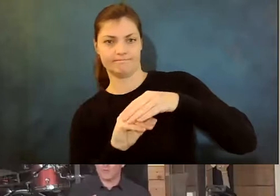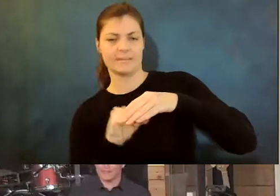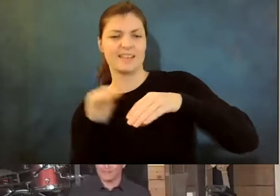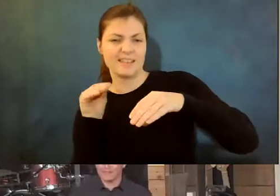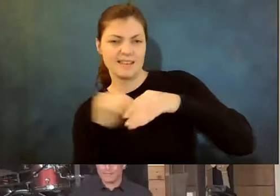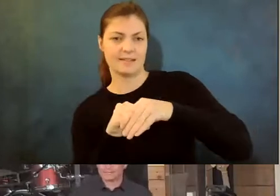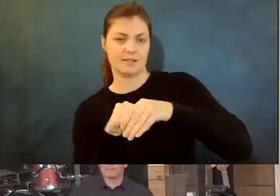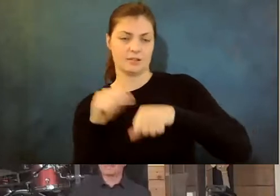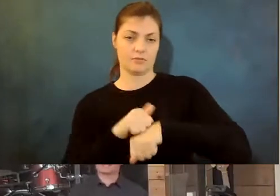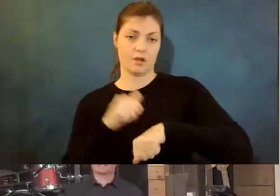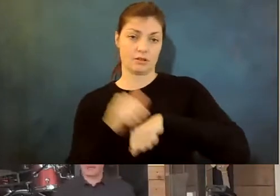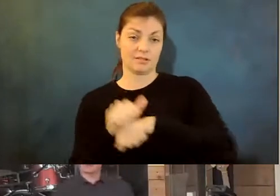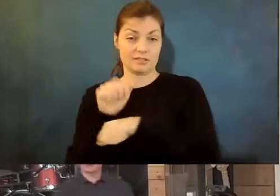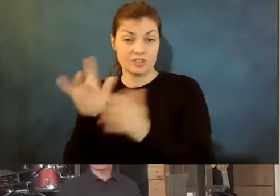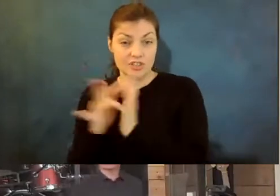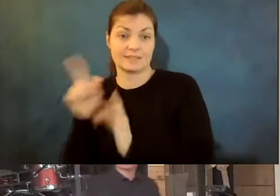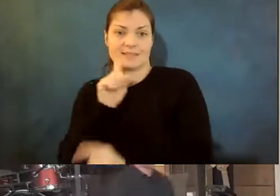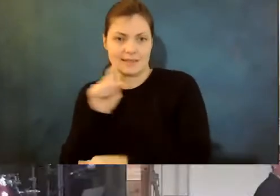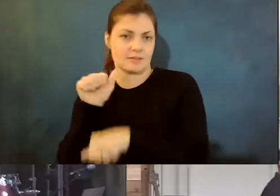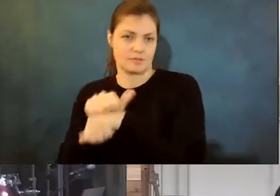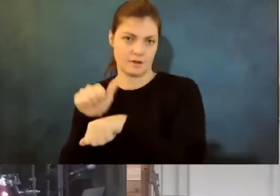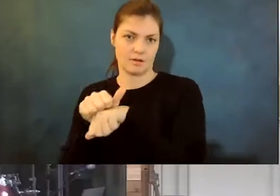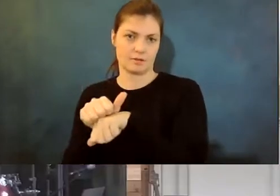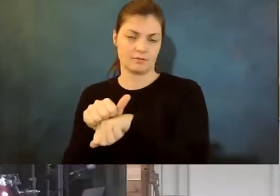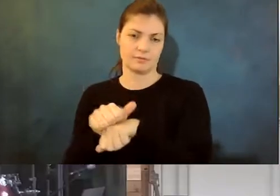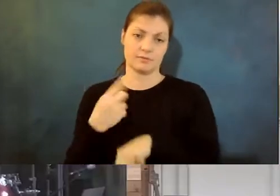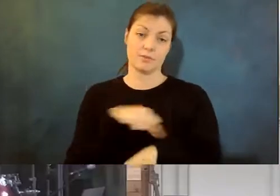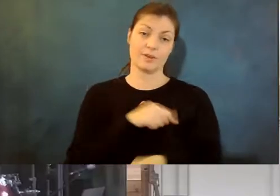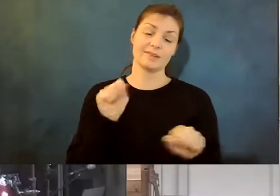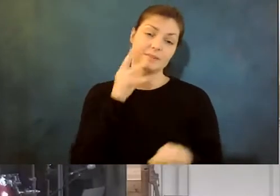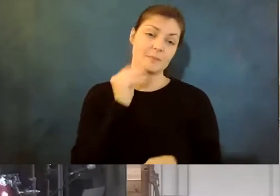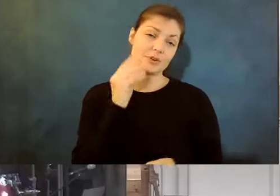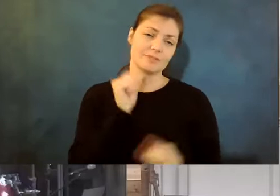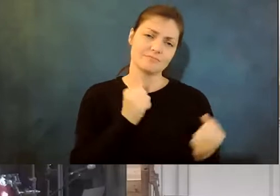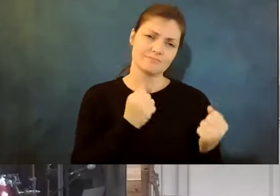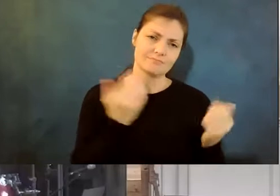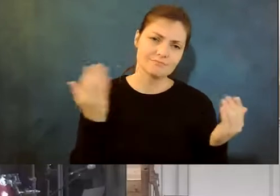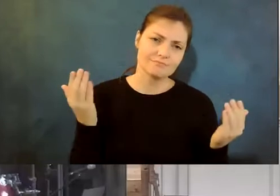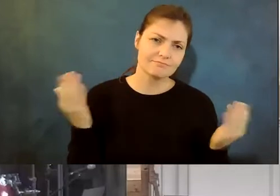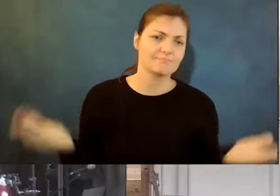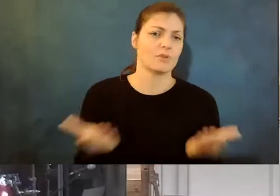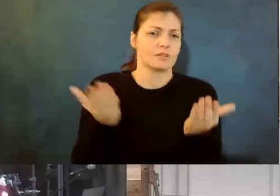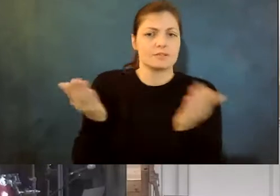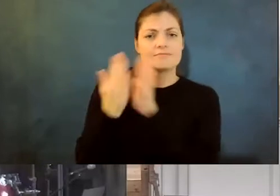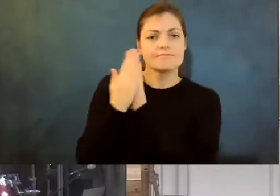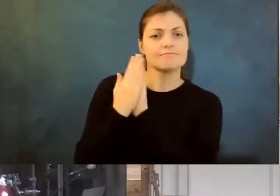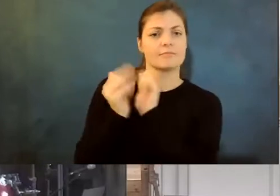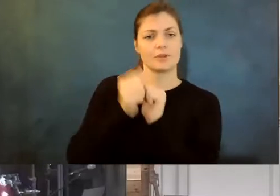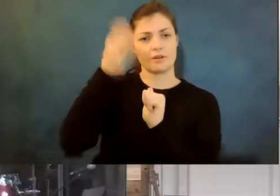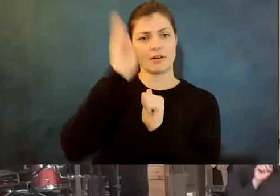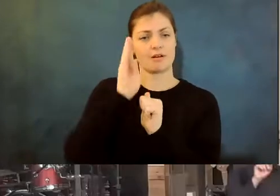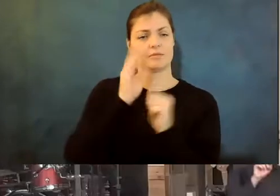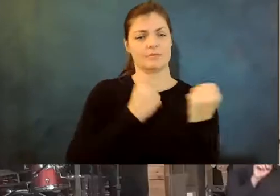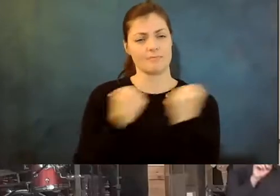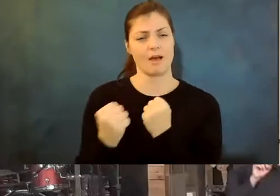So that we can experience the power of the presence of God. Because one day, he's going to move his hand away and we're going to see him face to face.